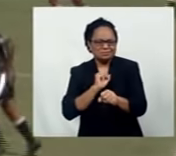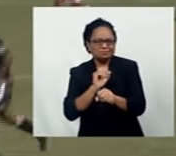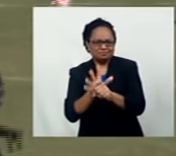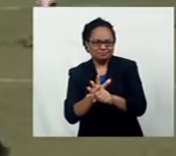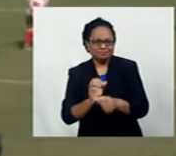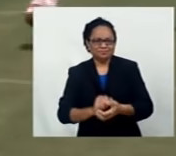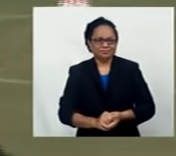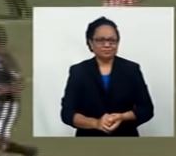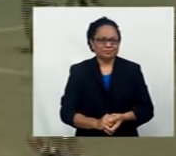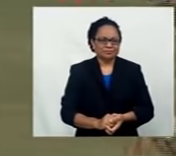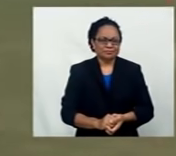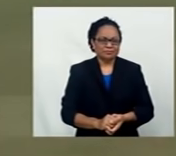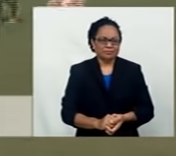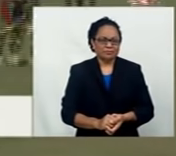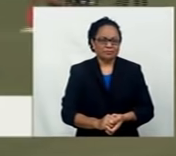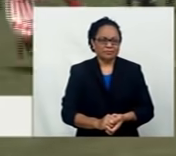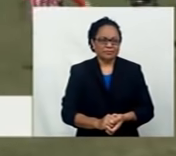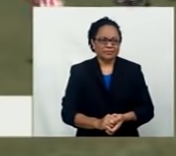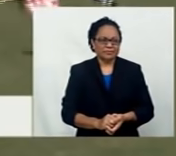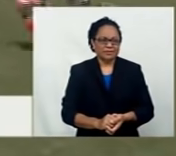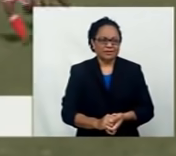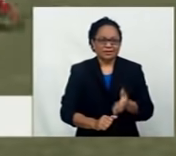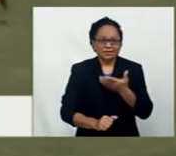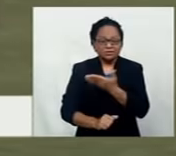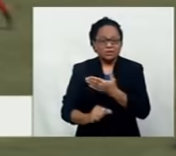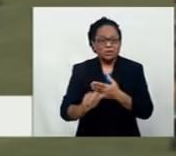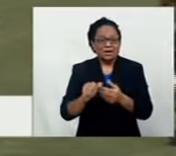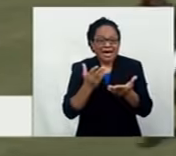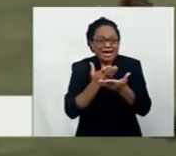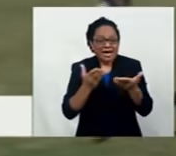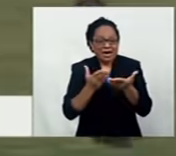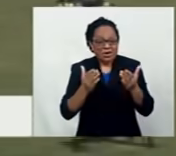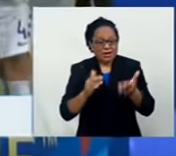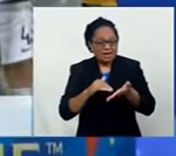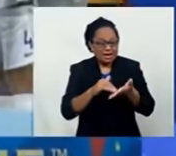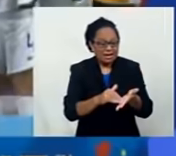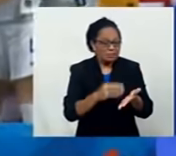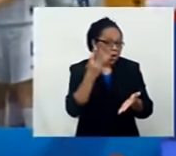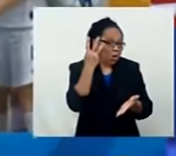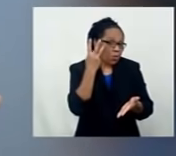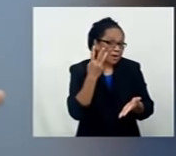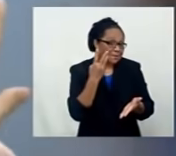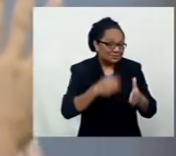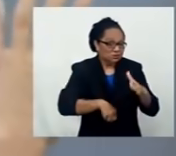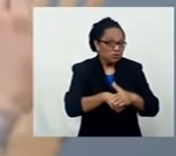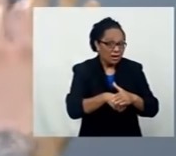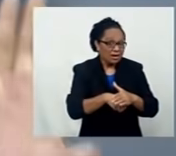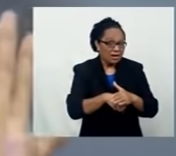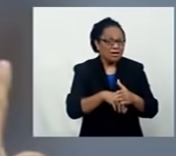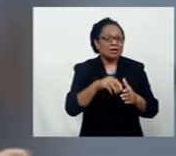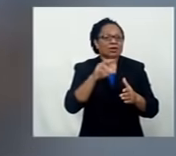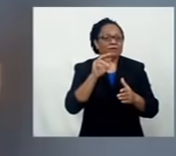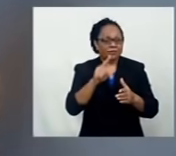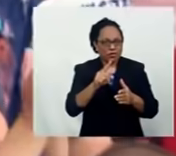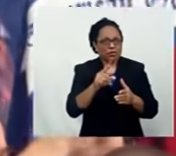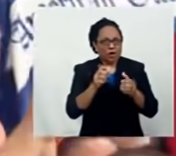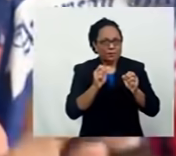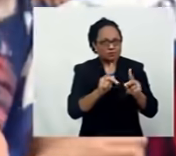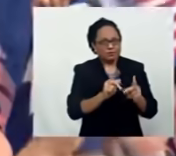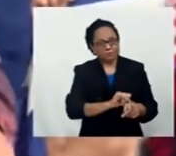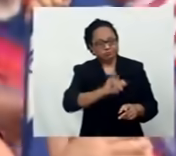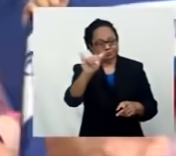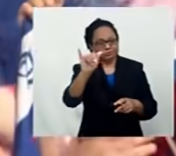reports. Part of the strategy to elevate women's football is to leverage world events. Taking advantage